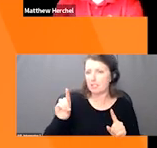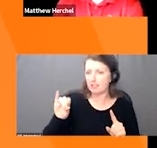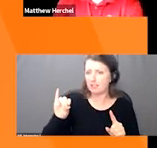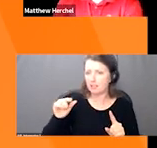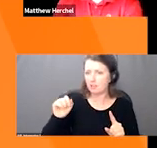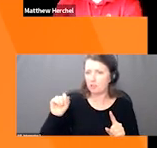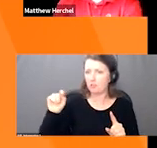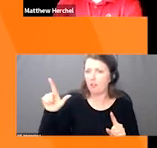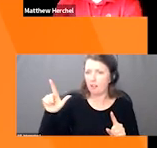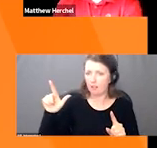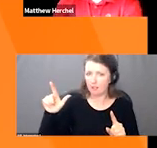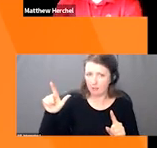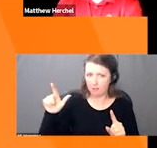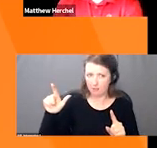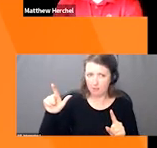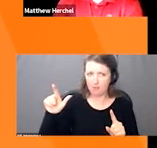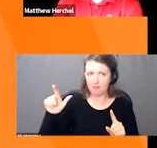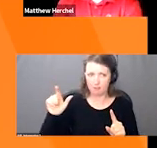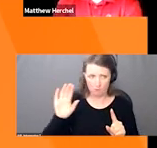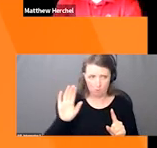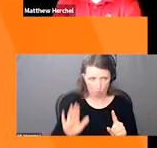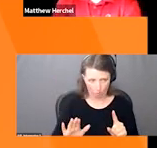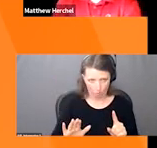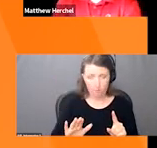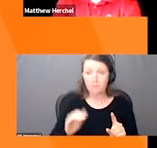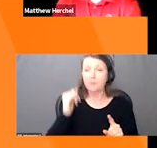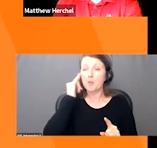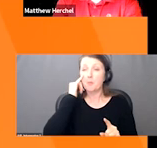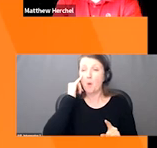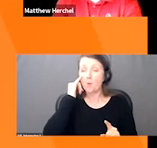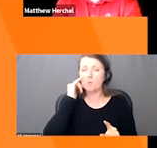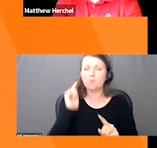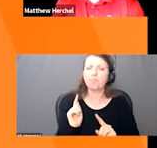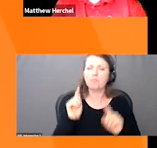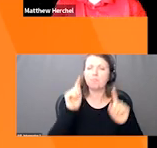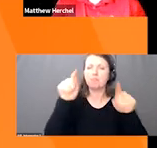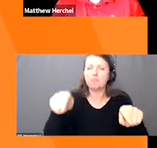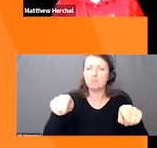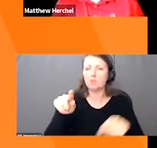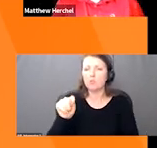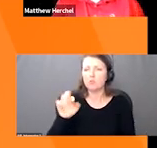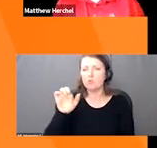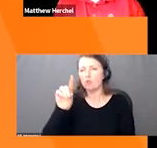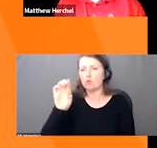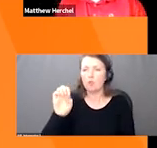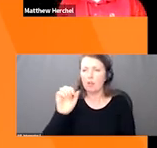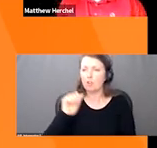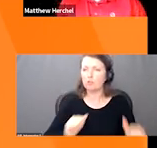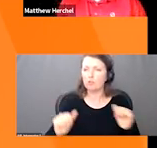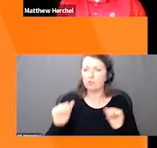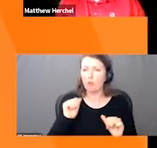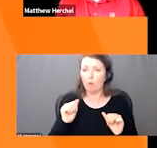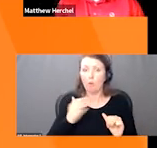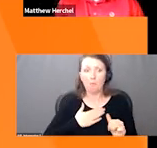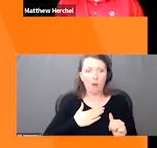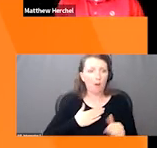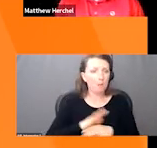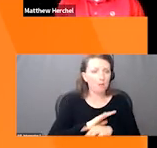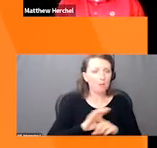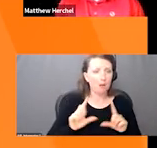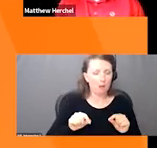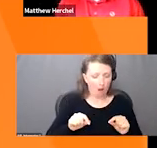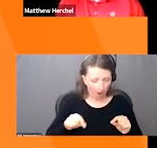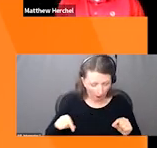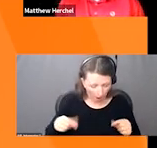Within the LinkedIn mobile app, so let's just say you're at a trade show, you're out of business cards, or you're just out in the